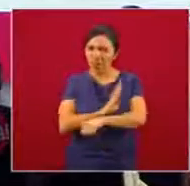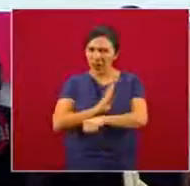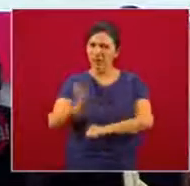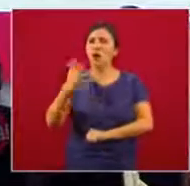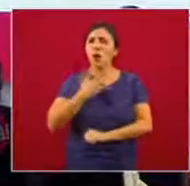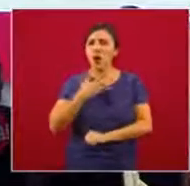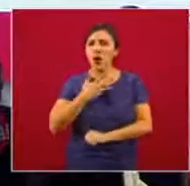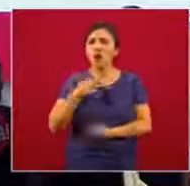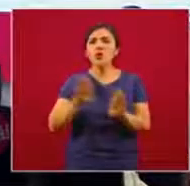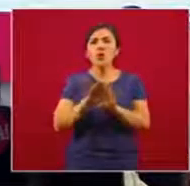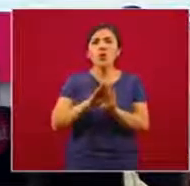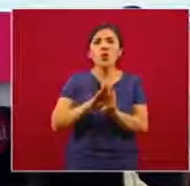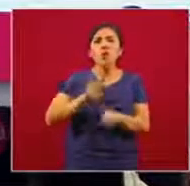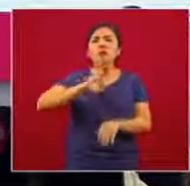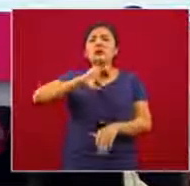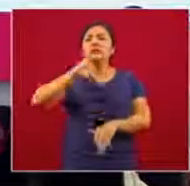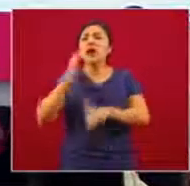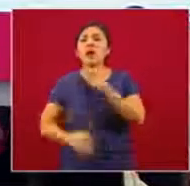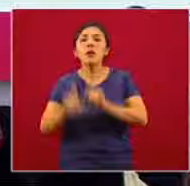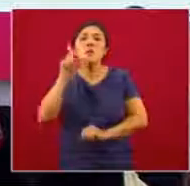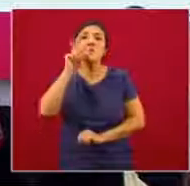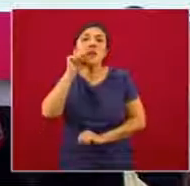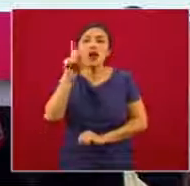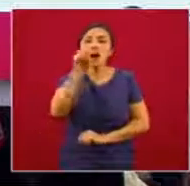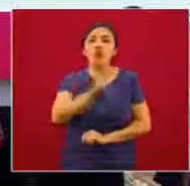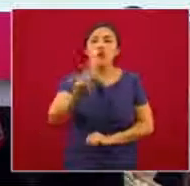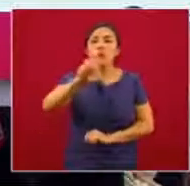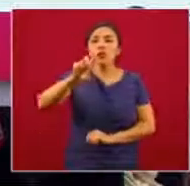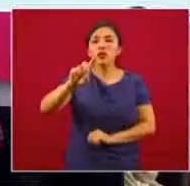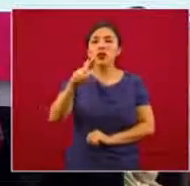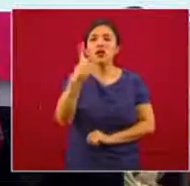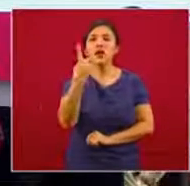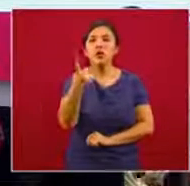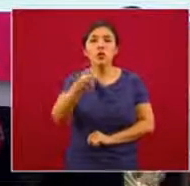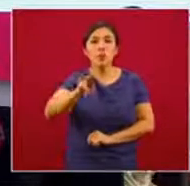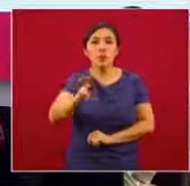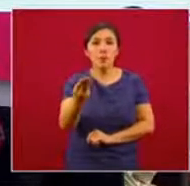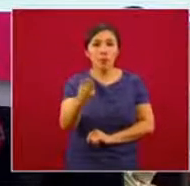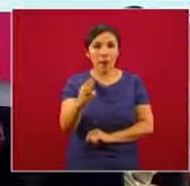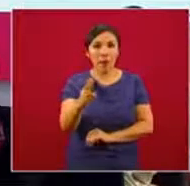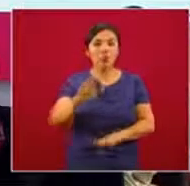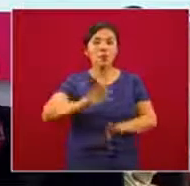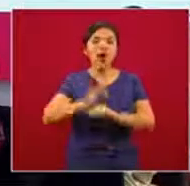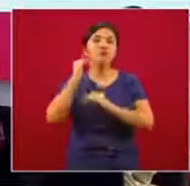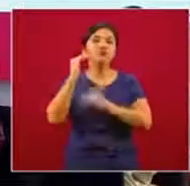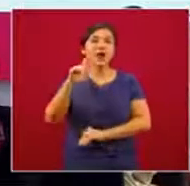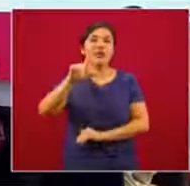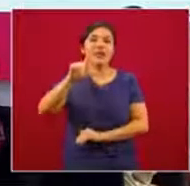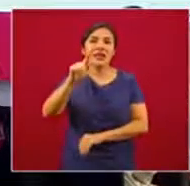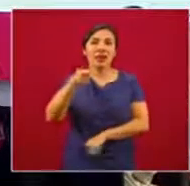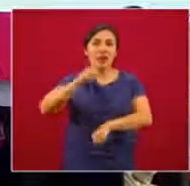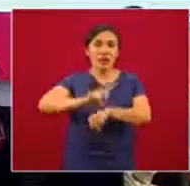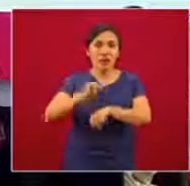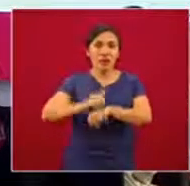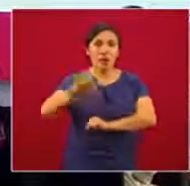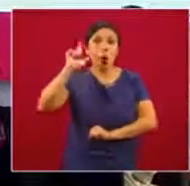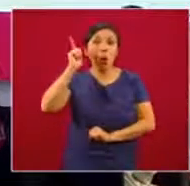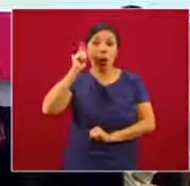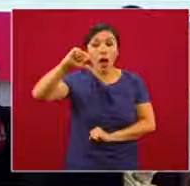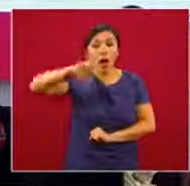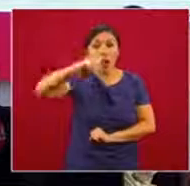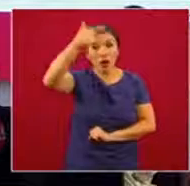damage, plenty of benefit to complete 70 days. Tomorrow is May the